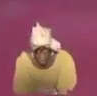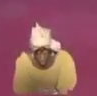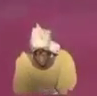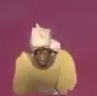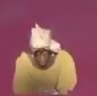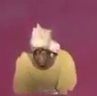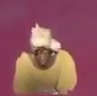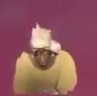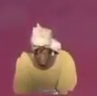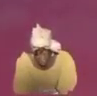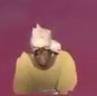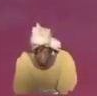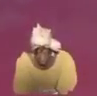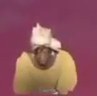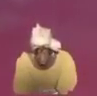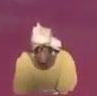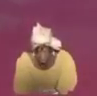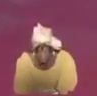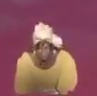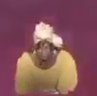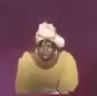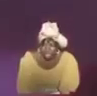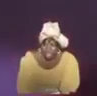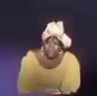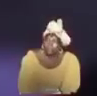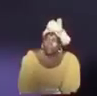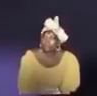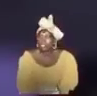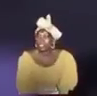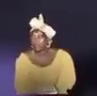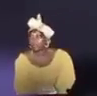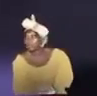place. Just wanna be with you.